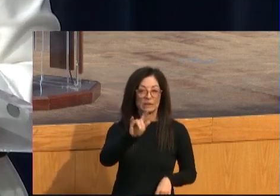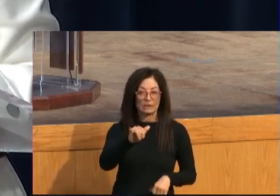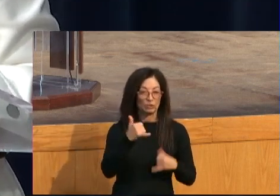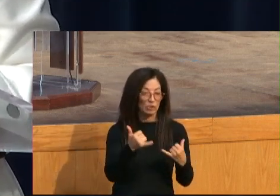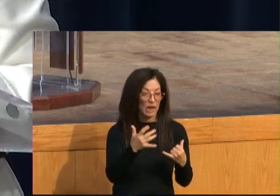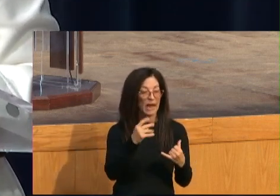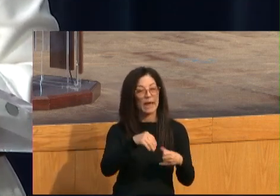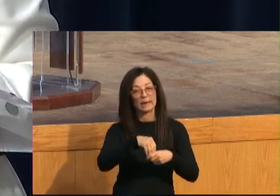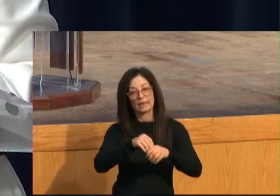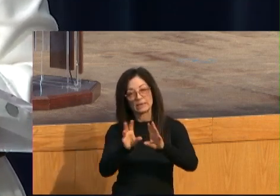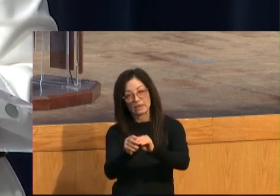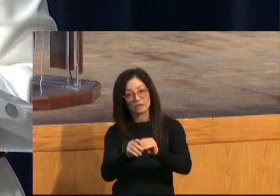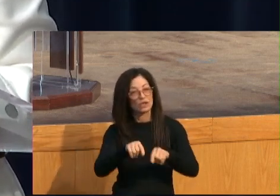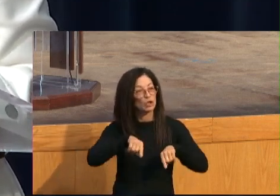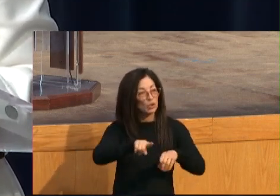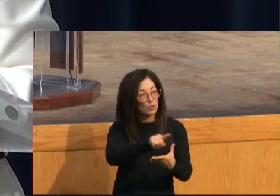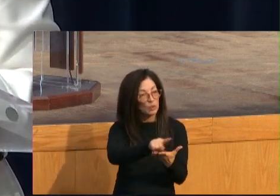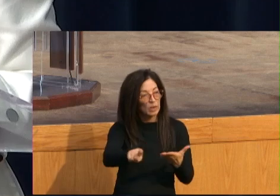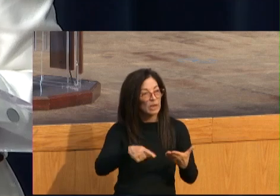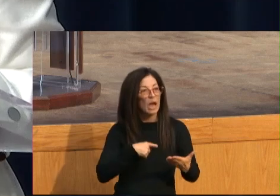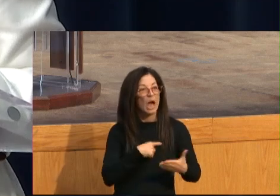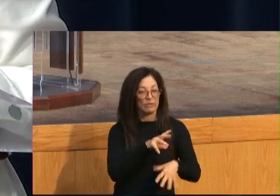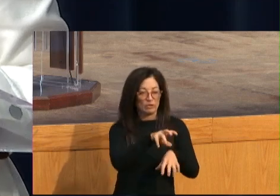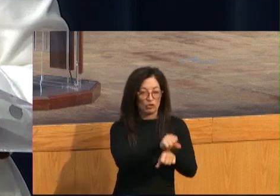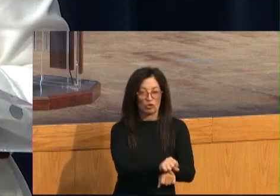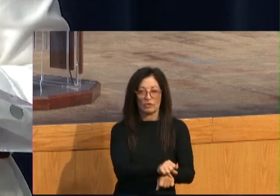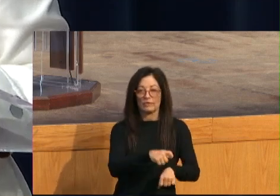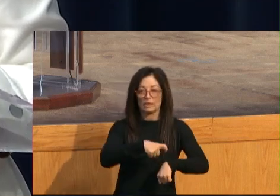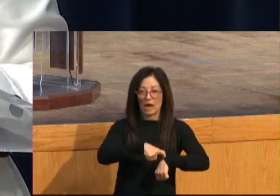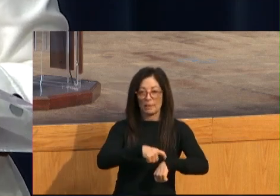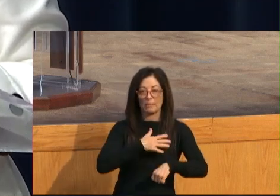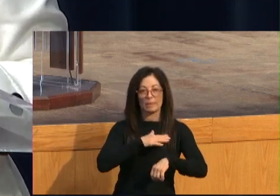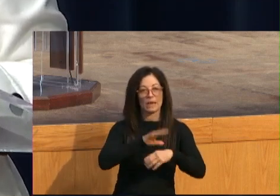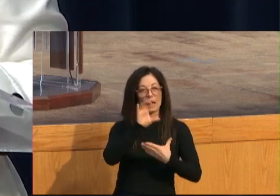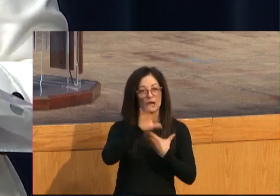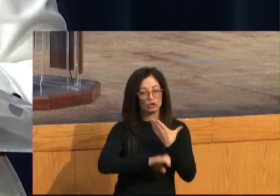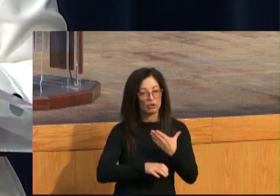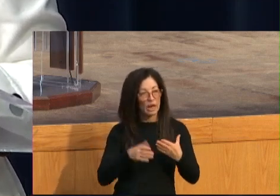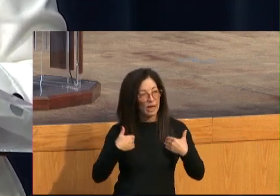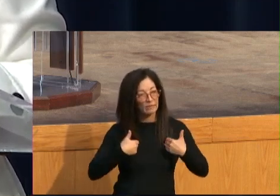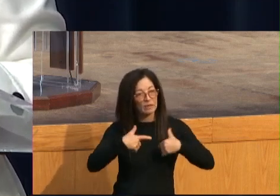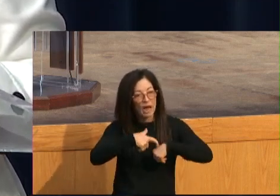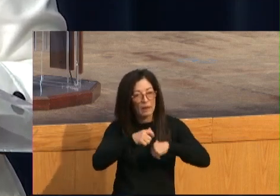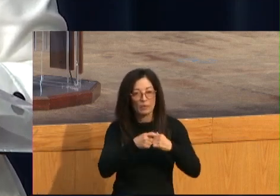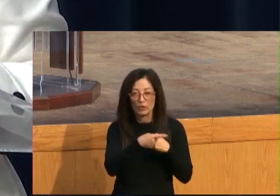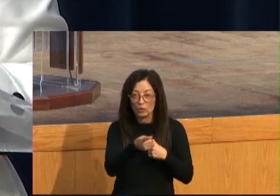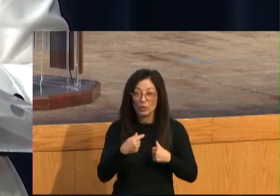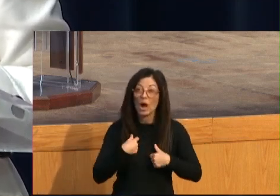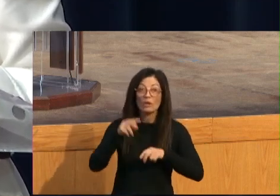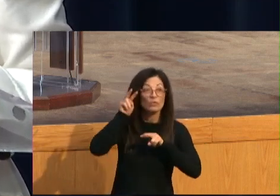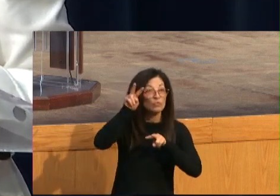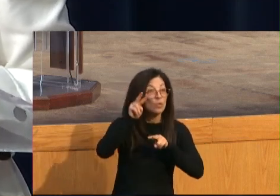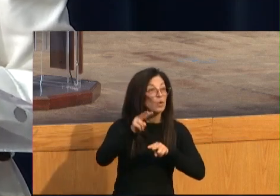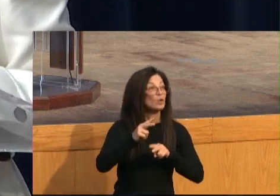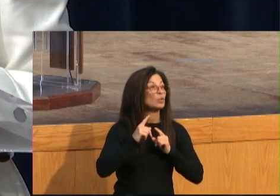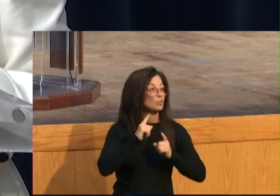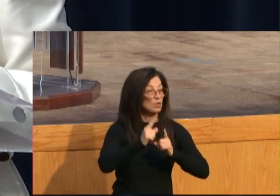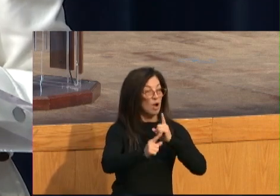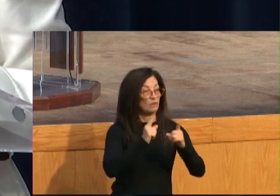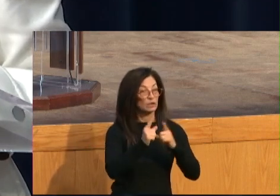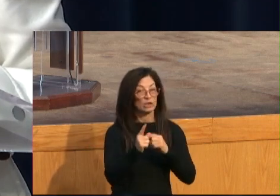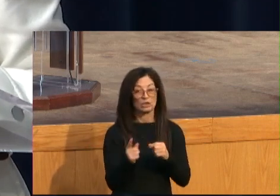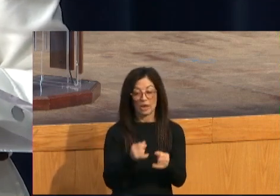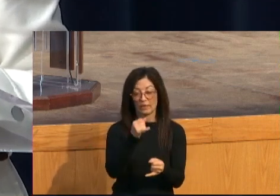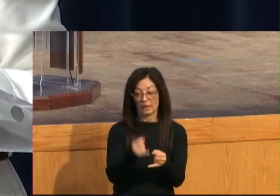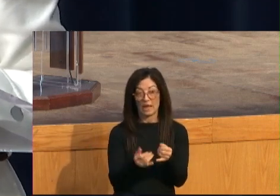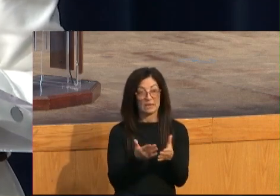the week. I've carved out time on my calendar to be able to spend time with you. I look forward to conversations. And the last thing